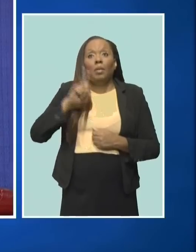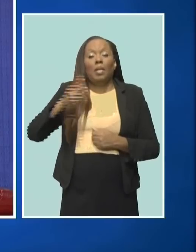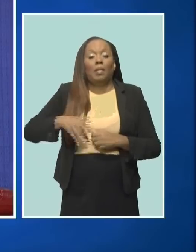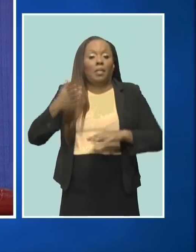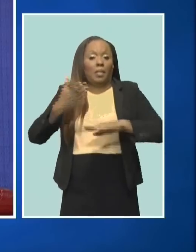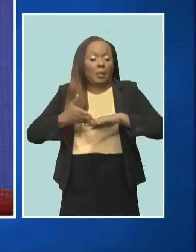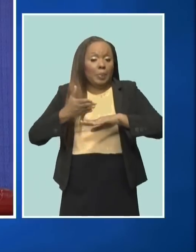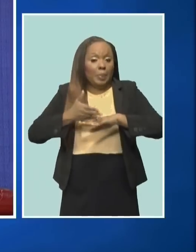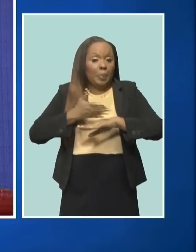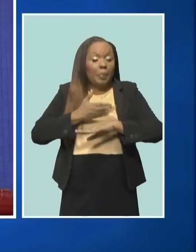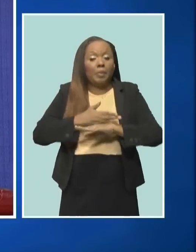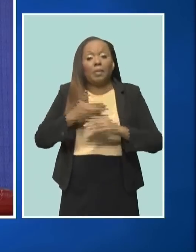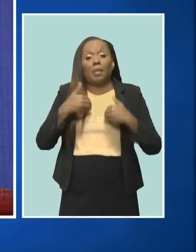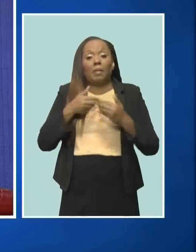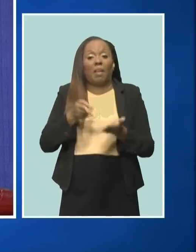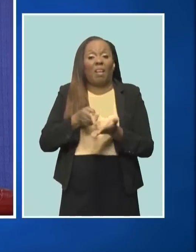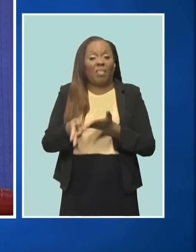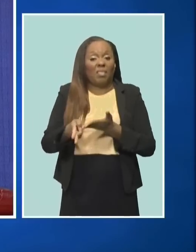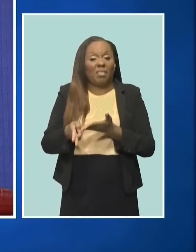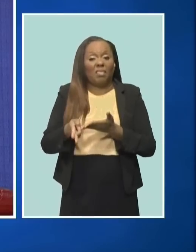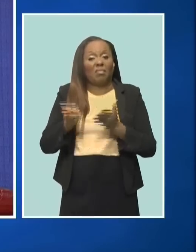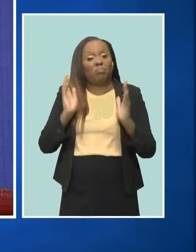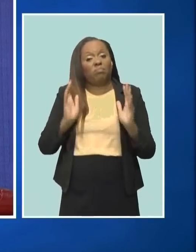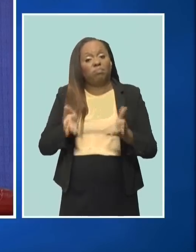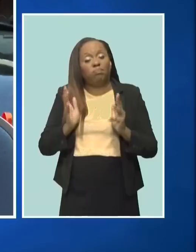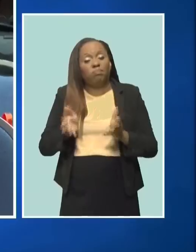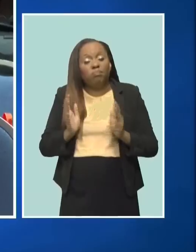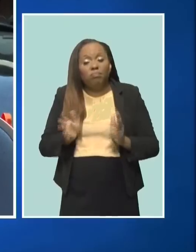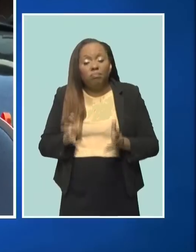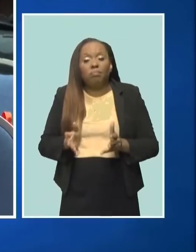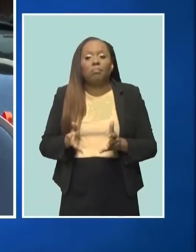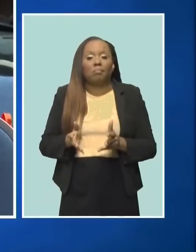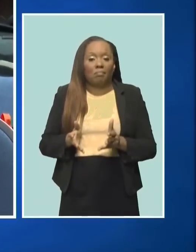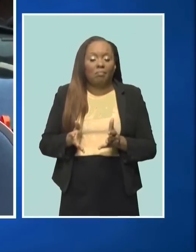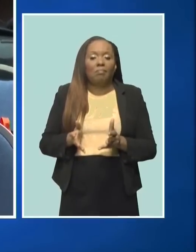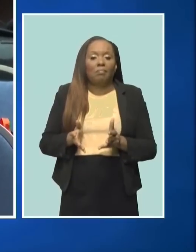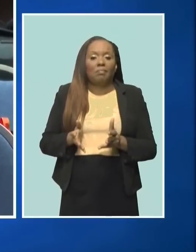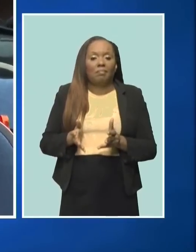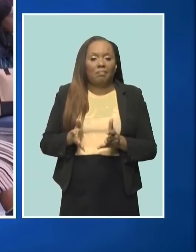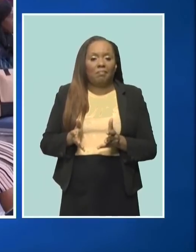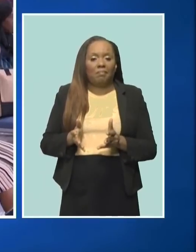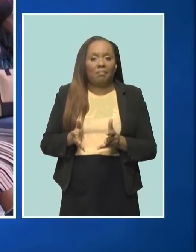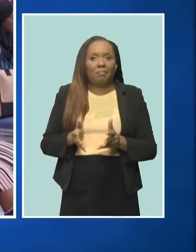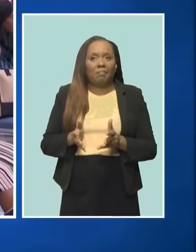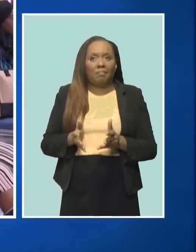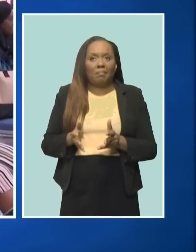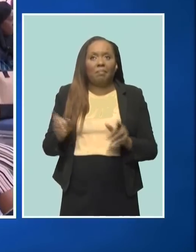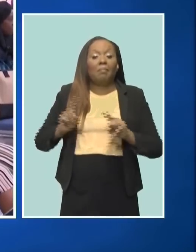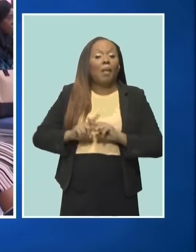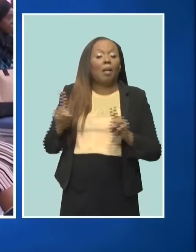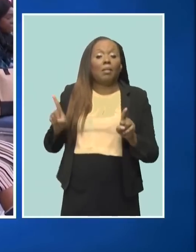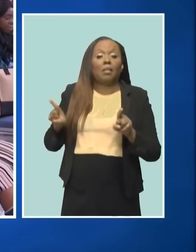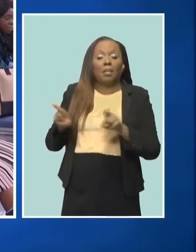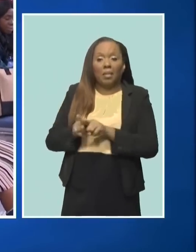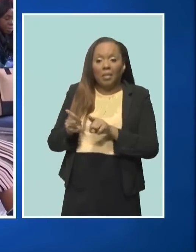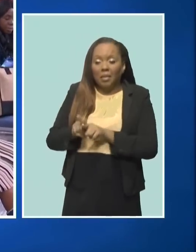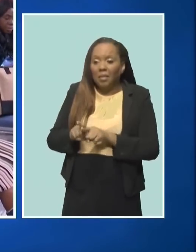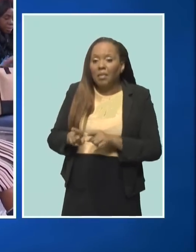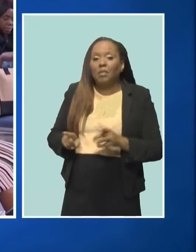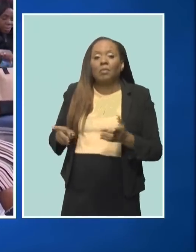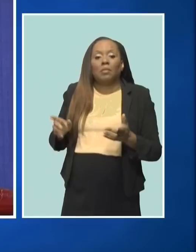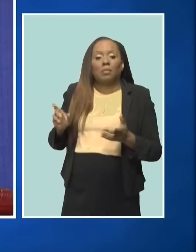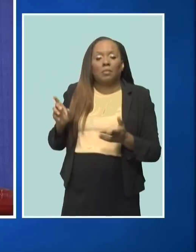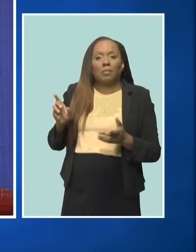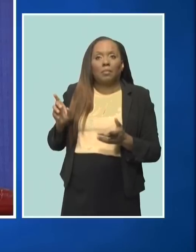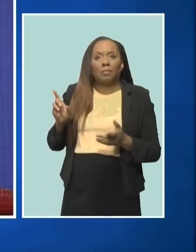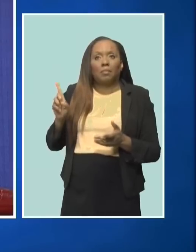to having honest conversations, but also to availing ourselves of